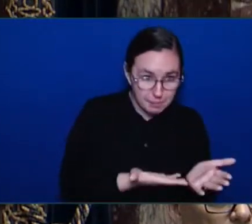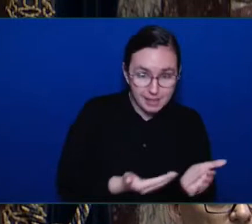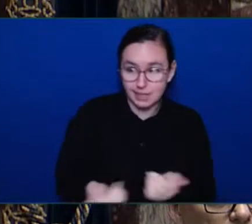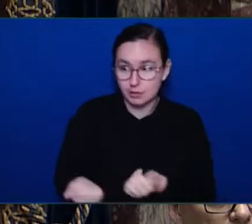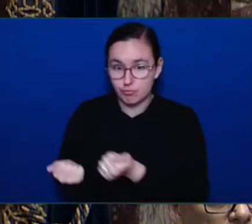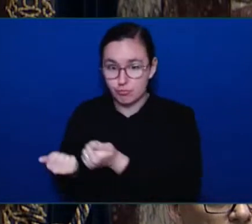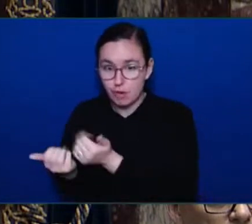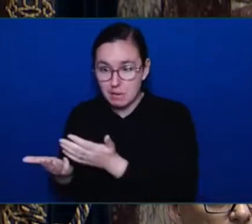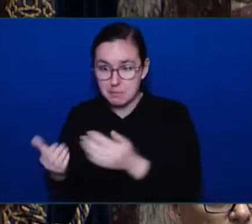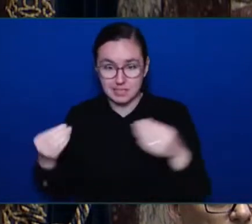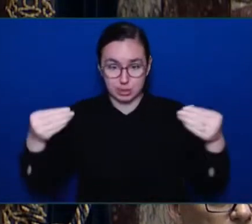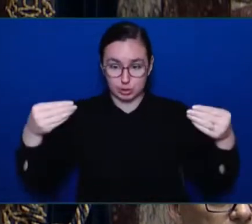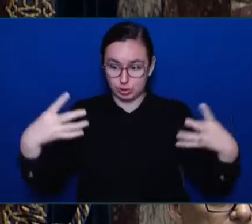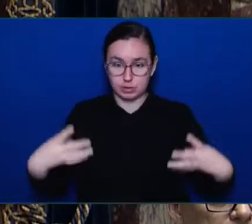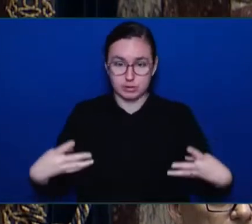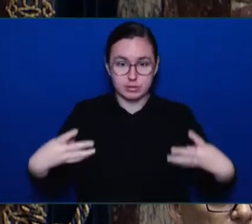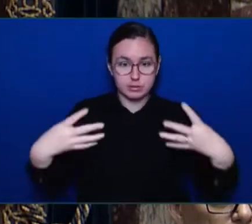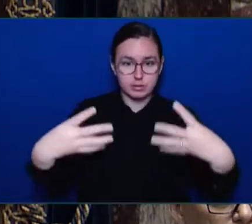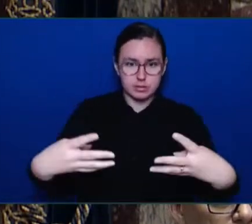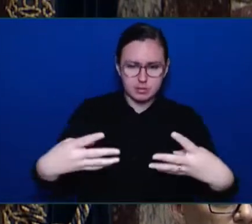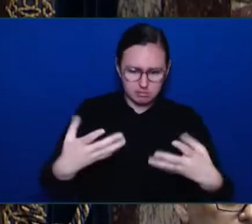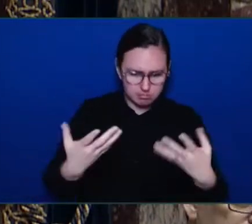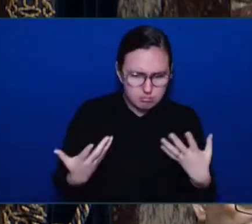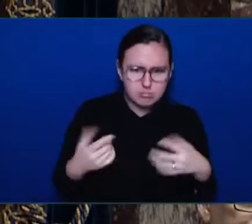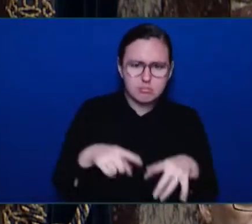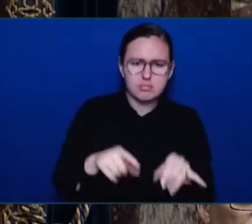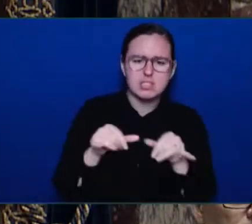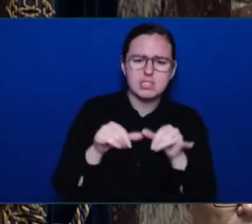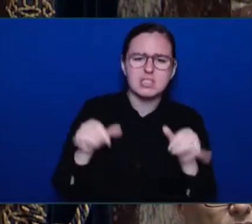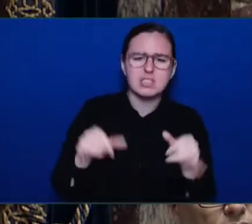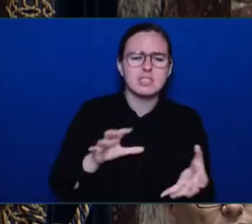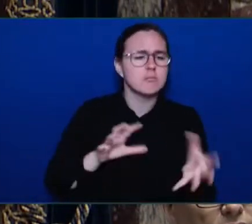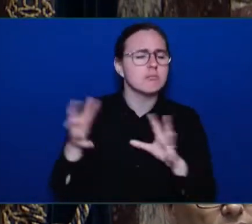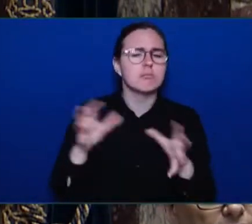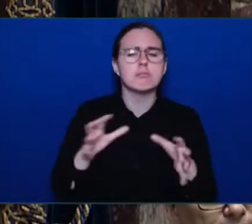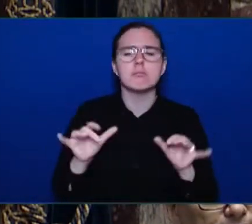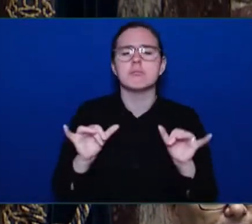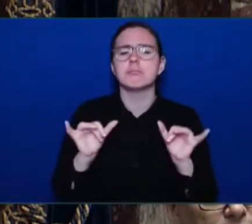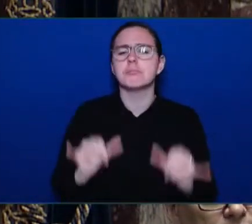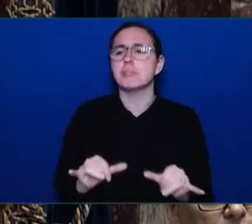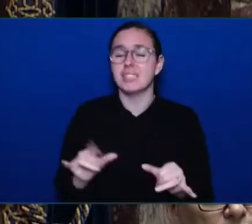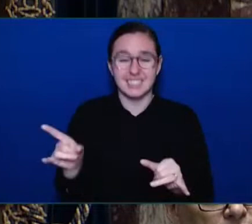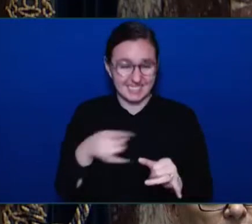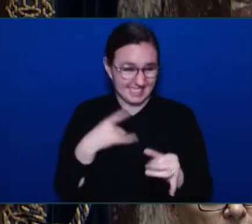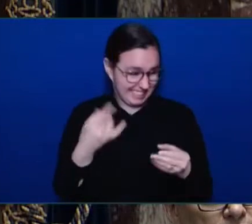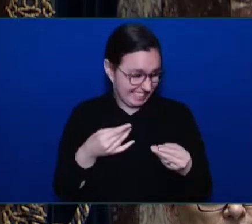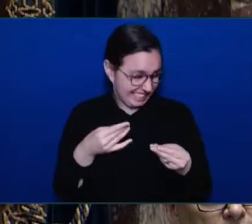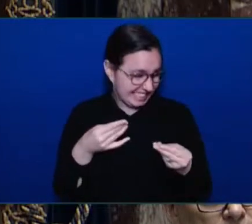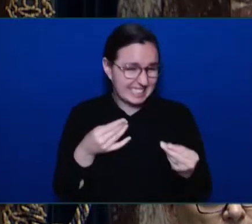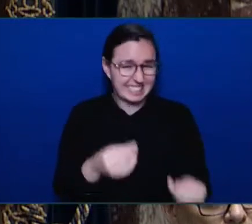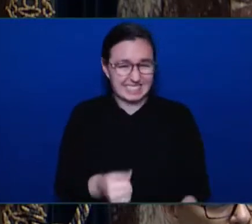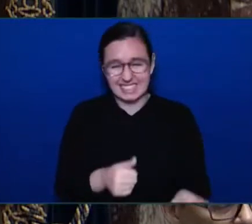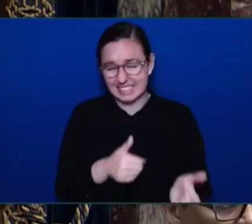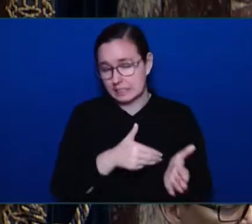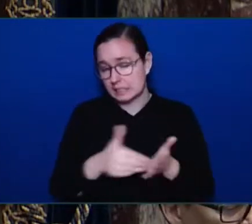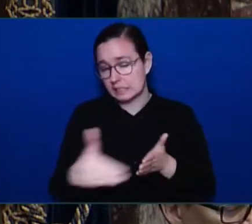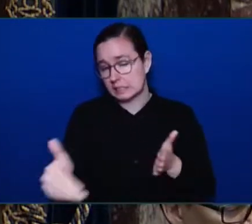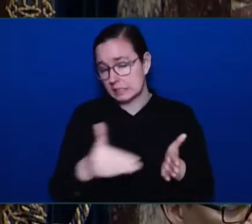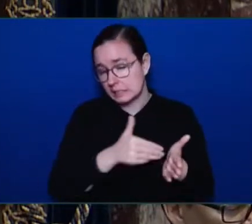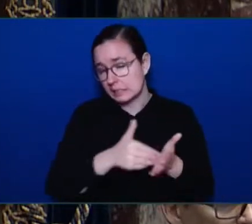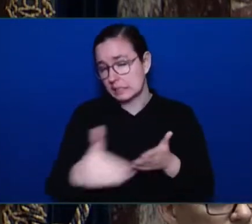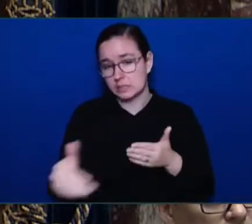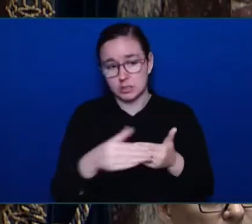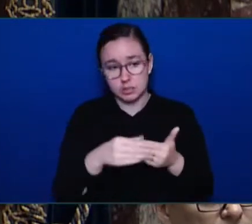is fragmented and broken. That is what we're hearing time and time again from those people that are coming and submitting